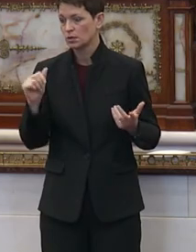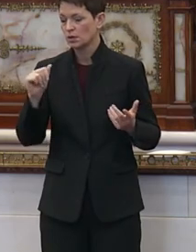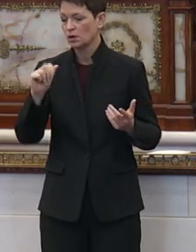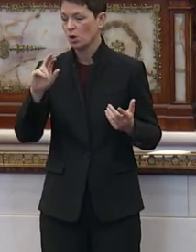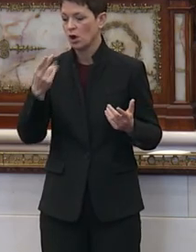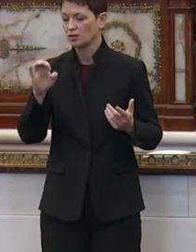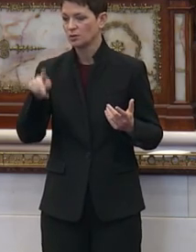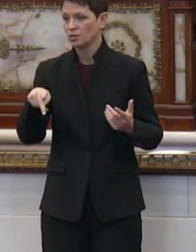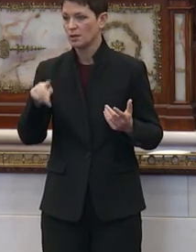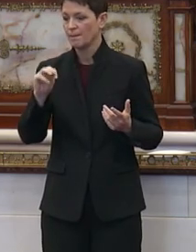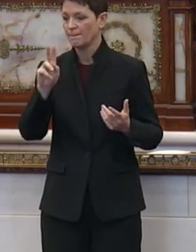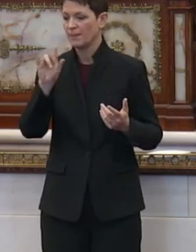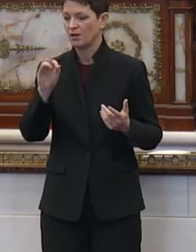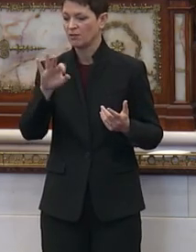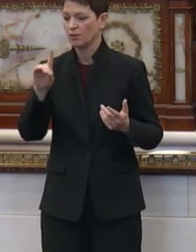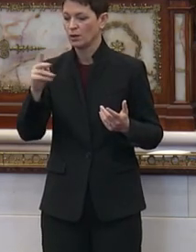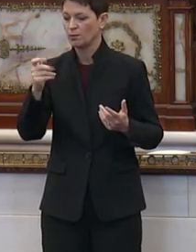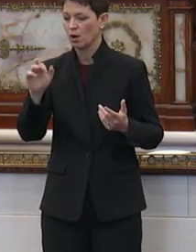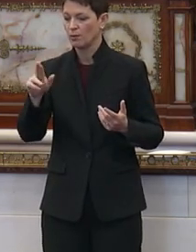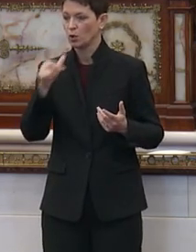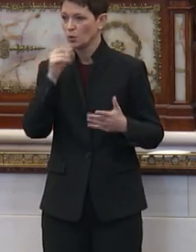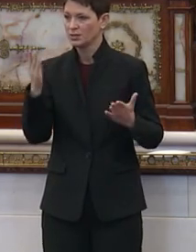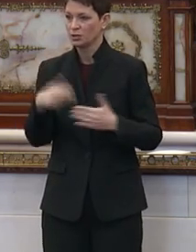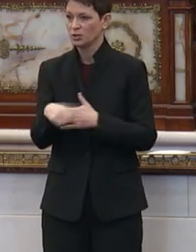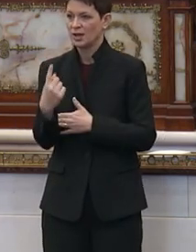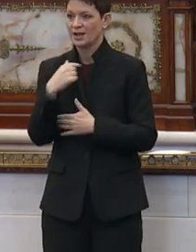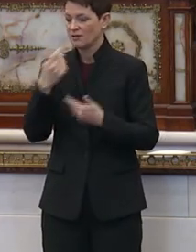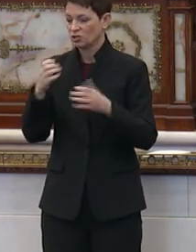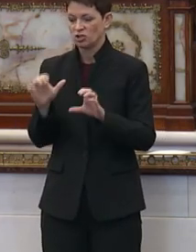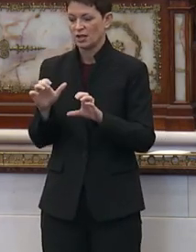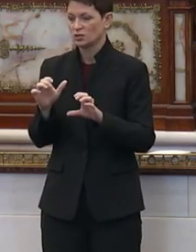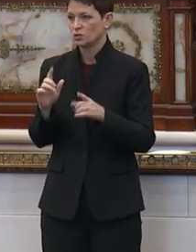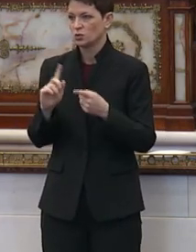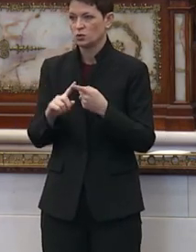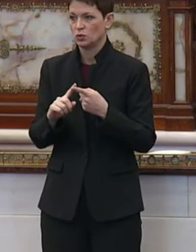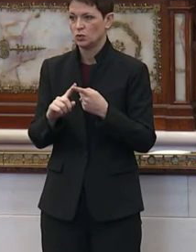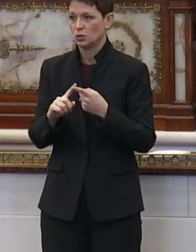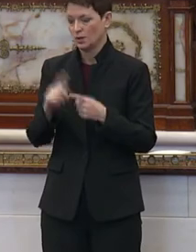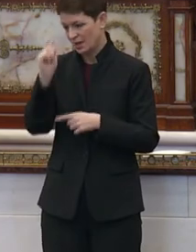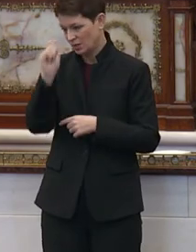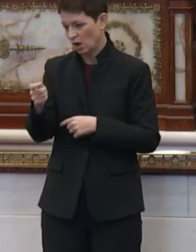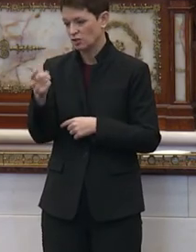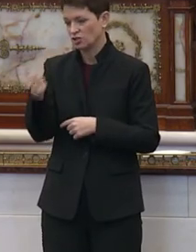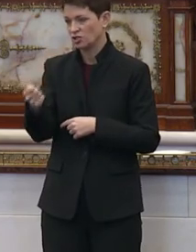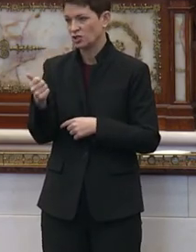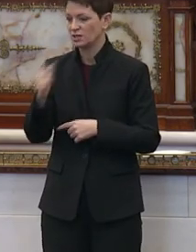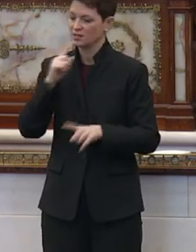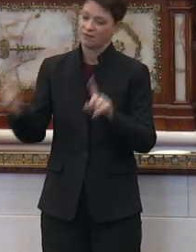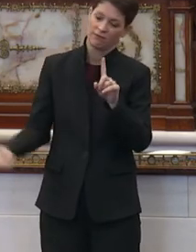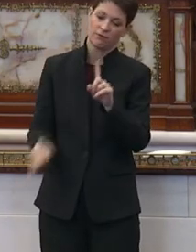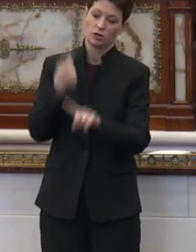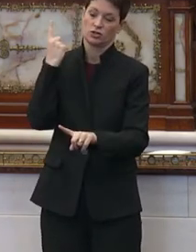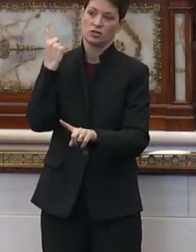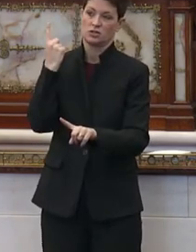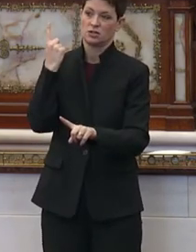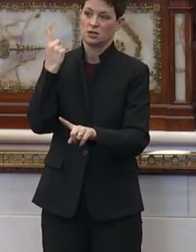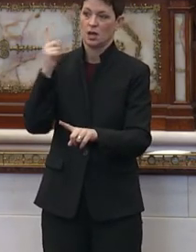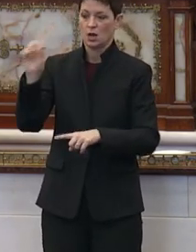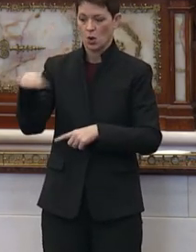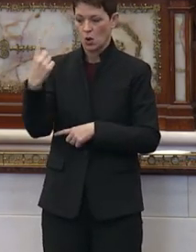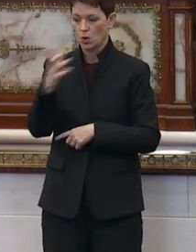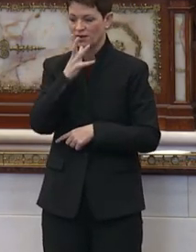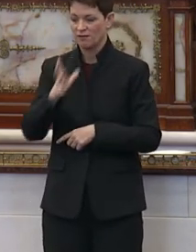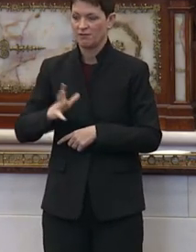Archbishop Mary Floyd Palmer, who is here today, and I didn't get a chance to just acknowledge that she's the first and